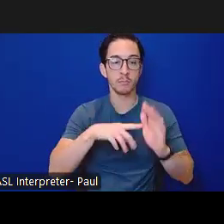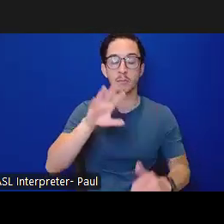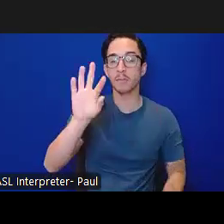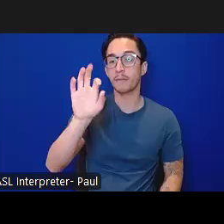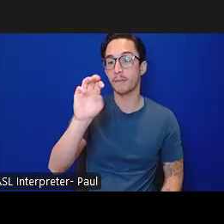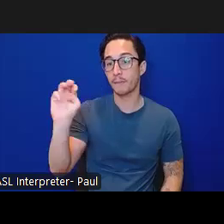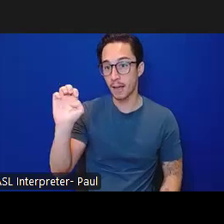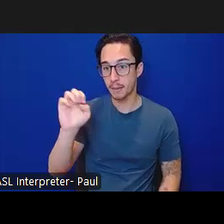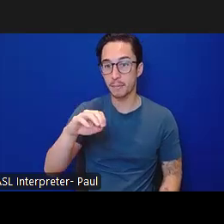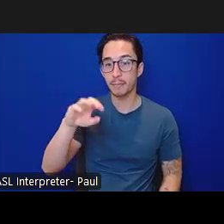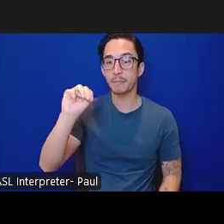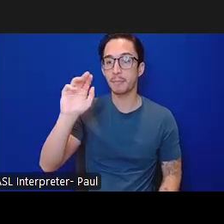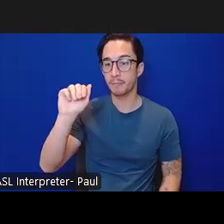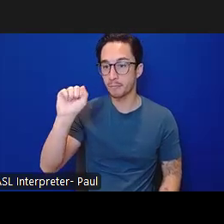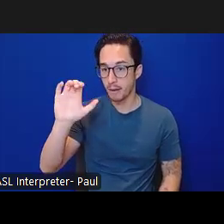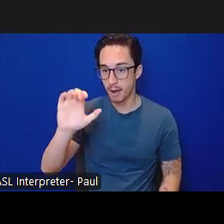masculine.